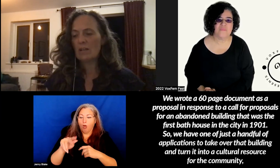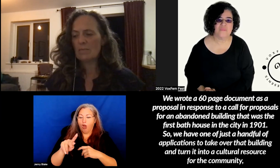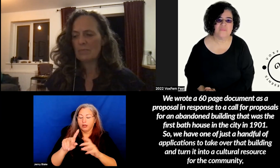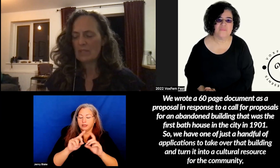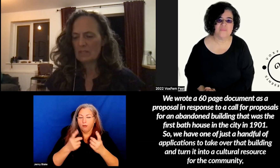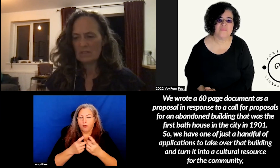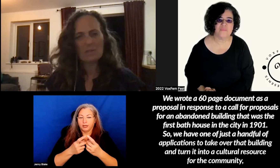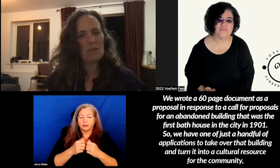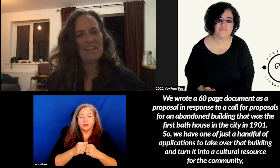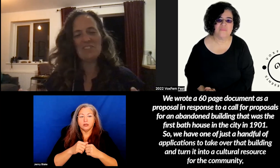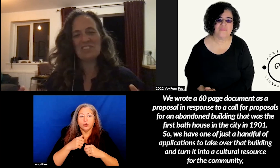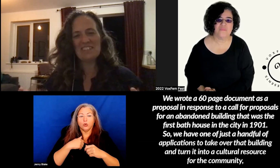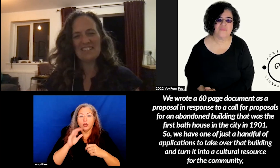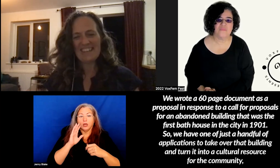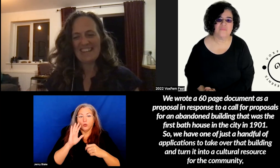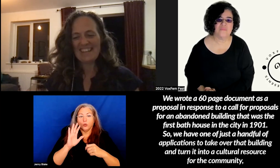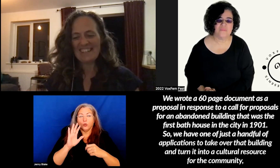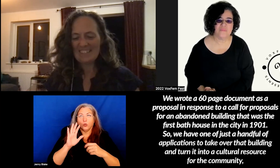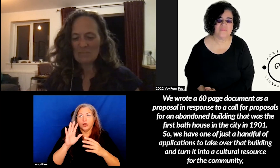a 60-page